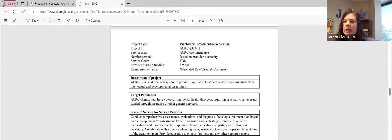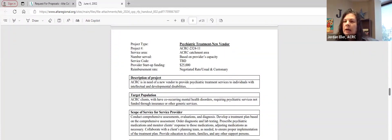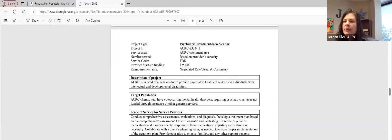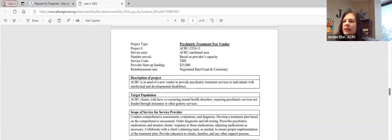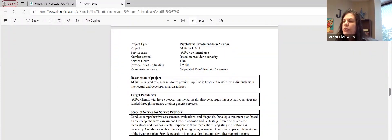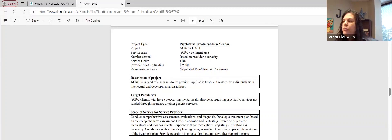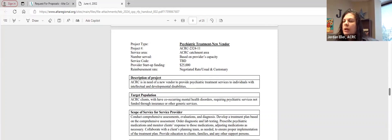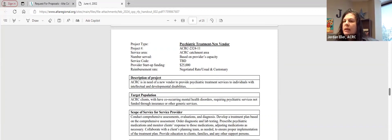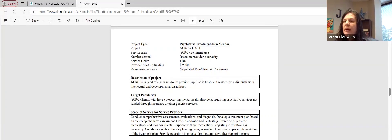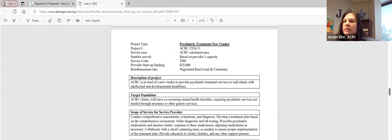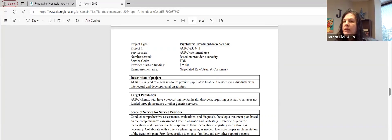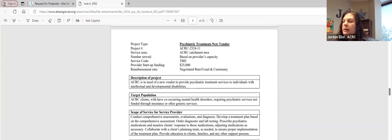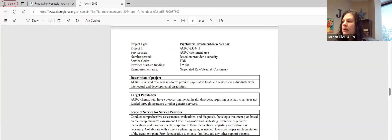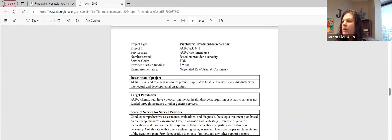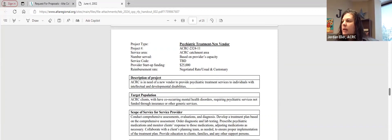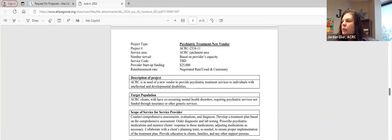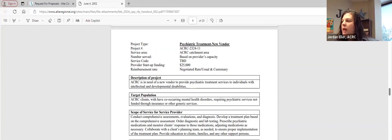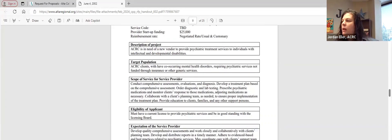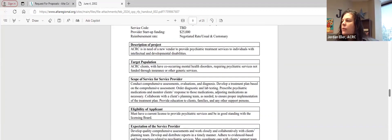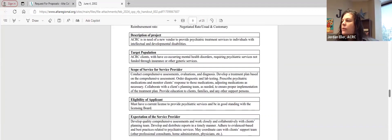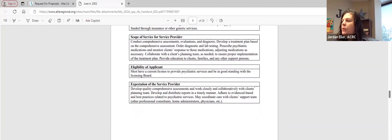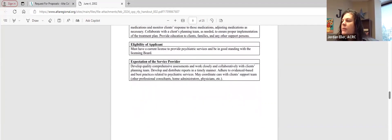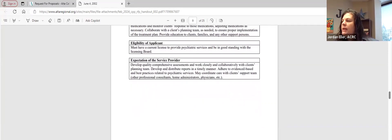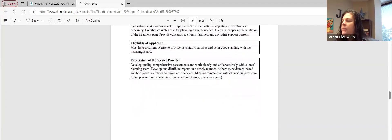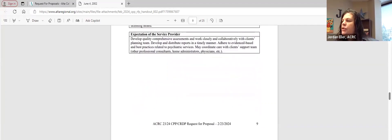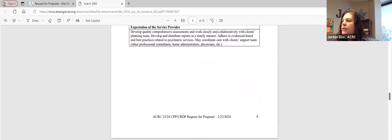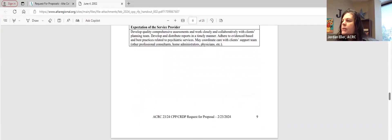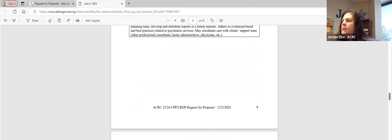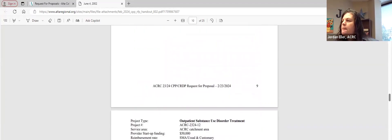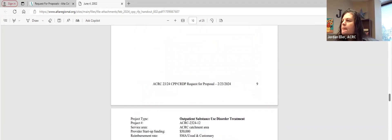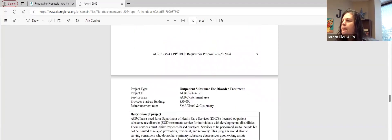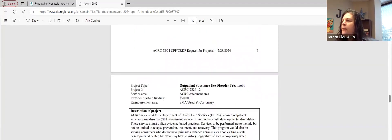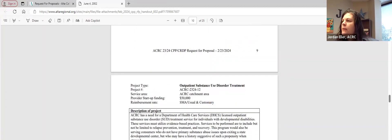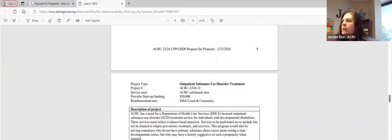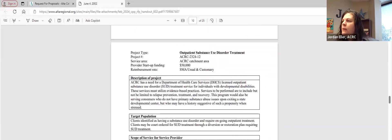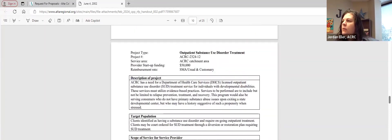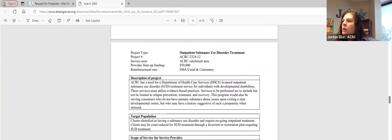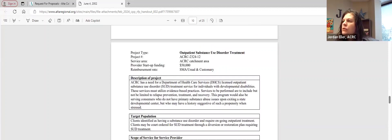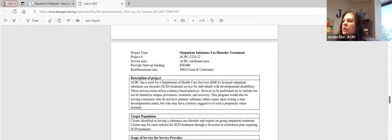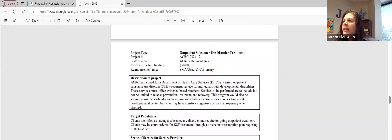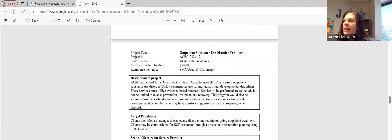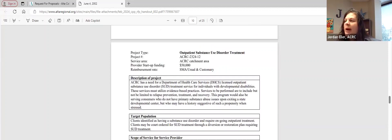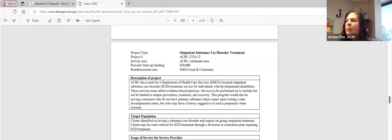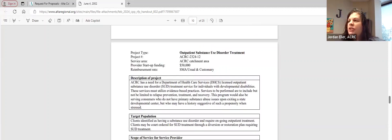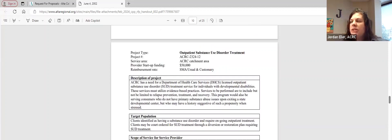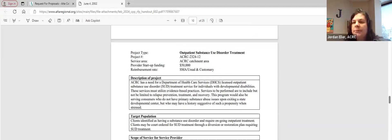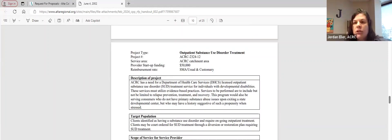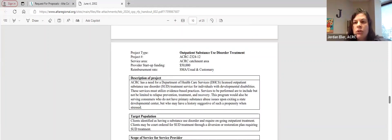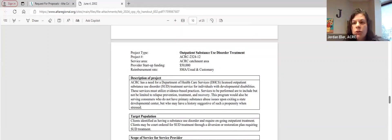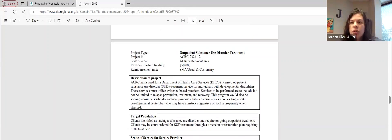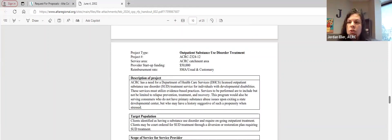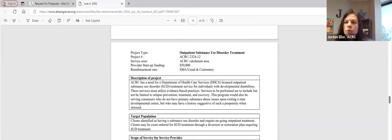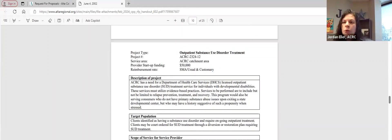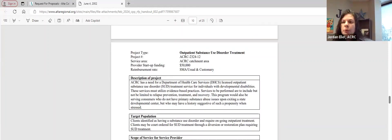access things through the county behavioral health or their primary insurance. We're also looking at an outpatient